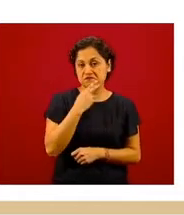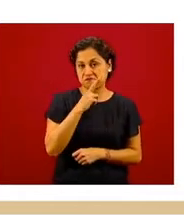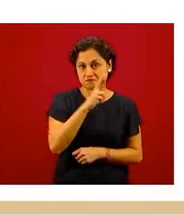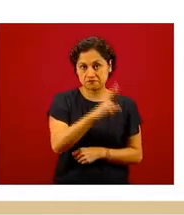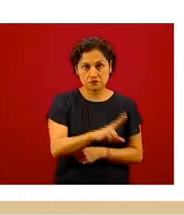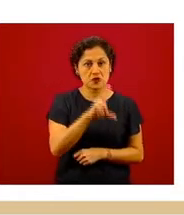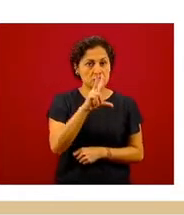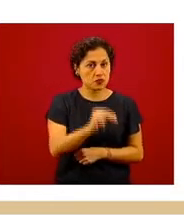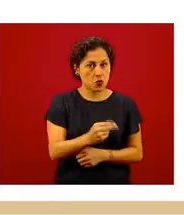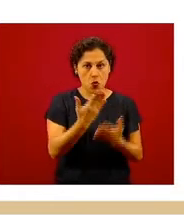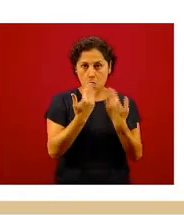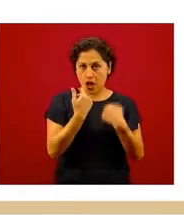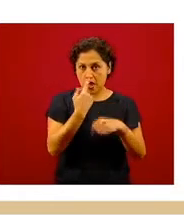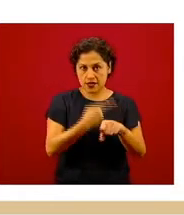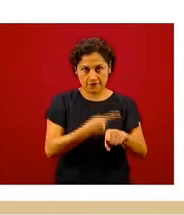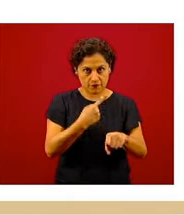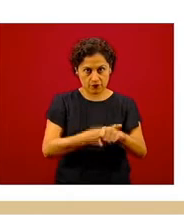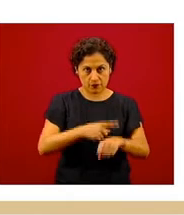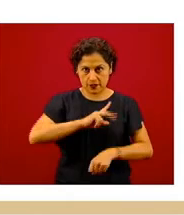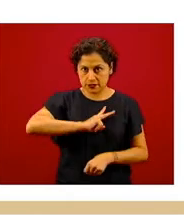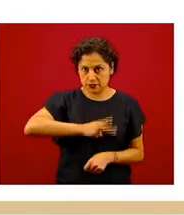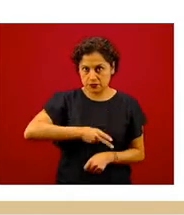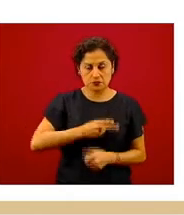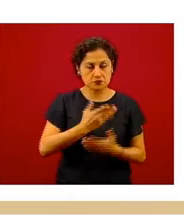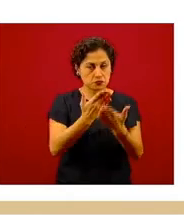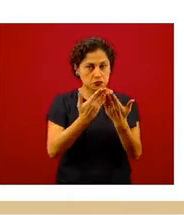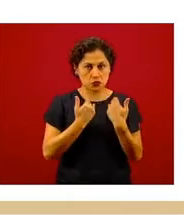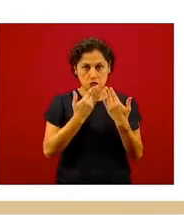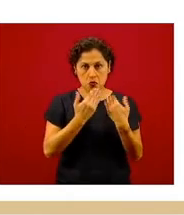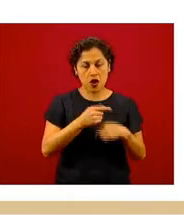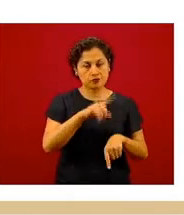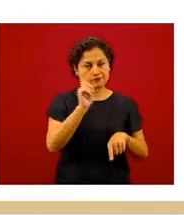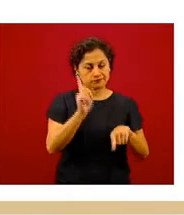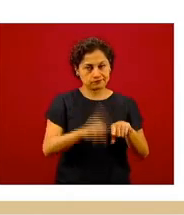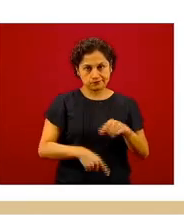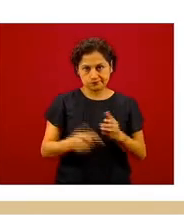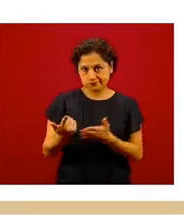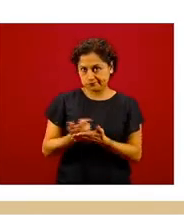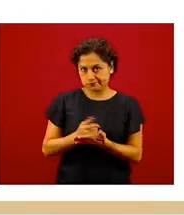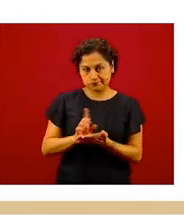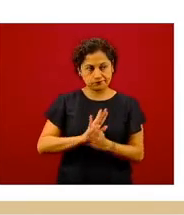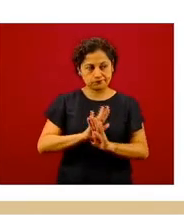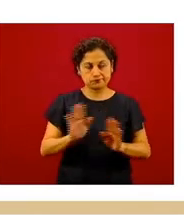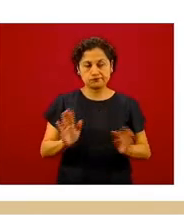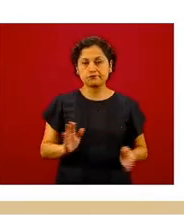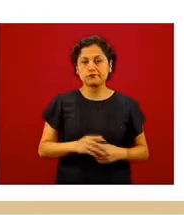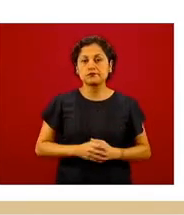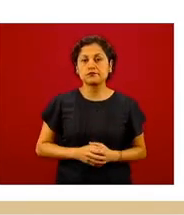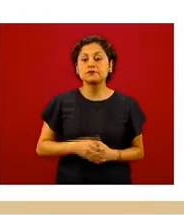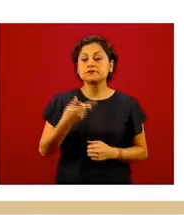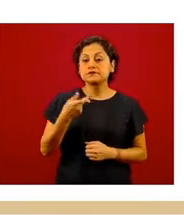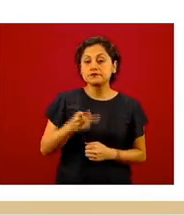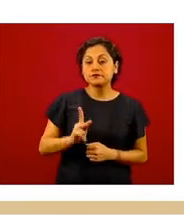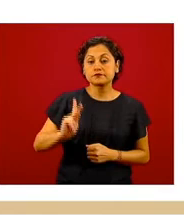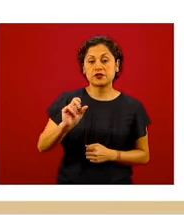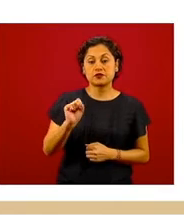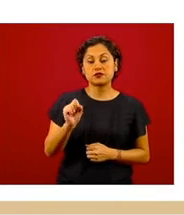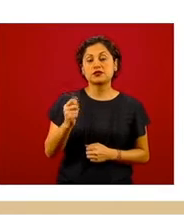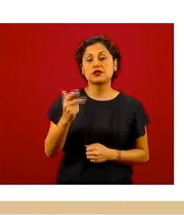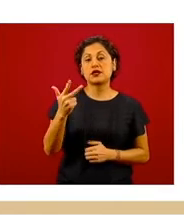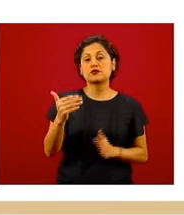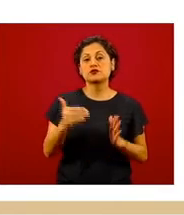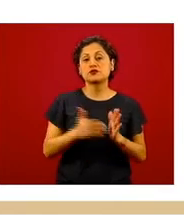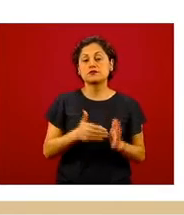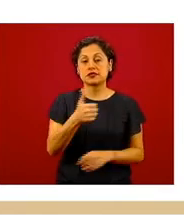120,613 had negative test results to SARS-CoV-2, so we were able to rule out that it was COVID-19,